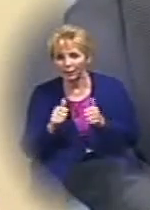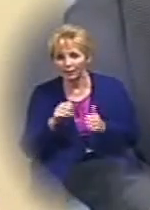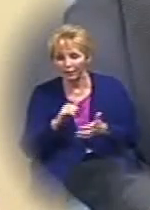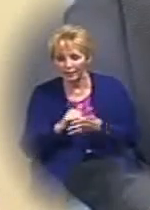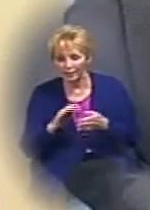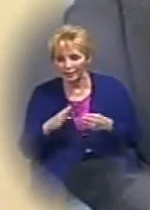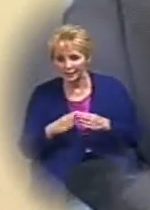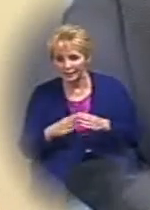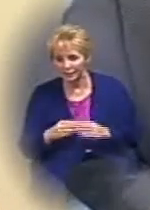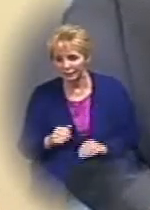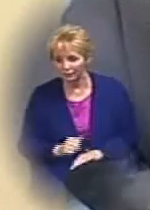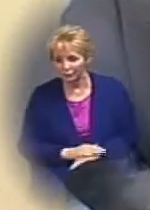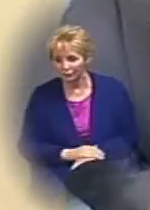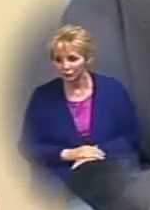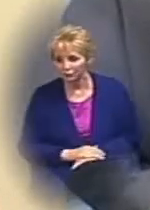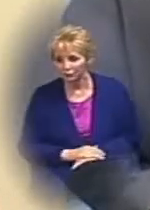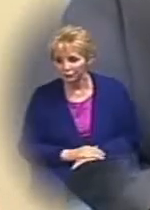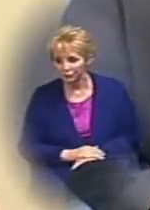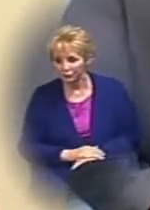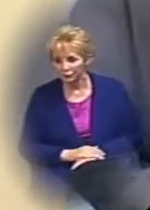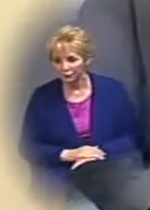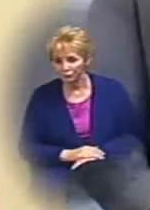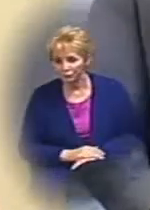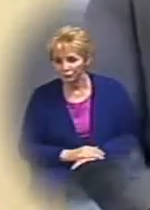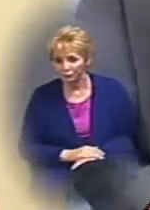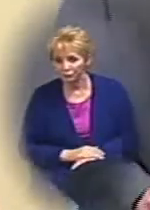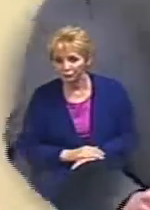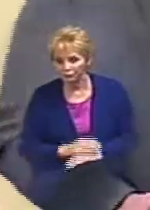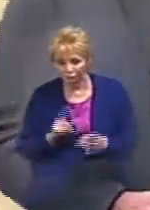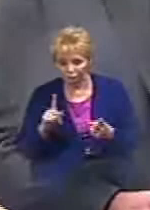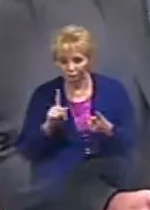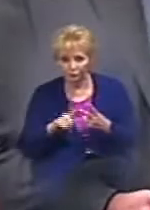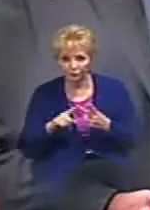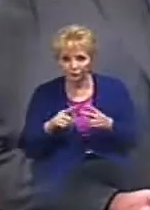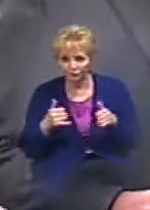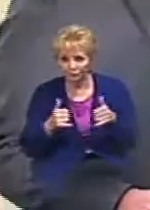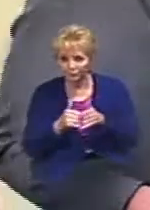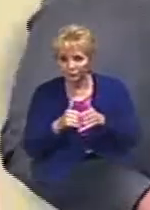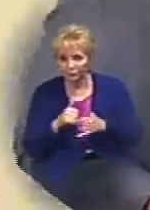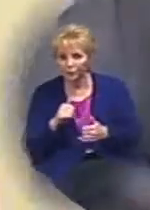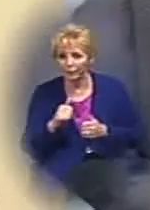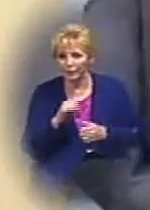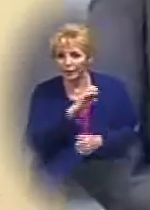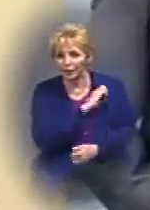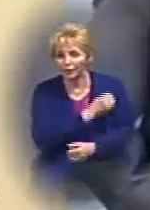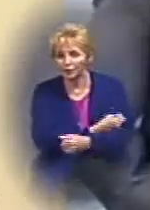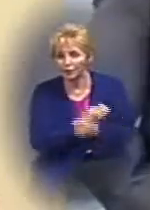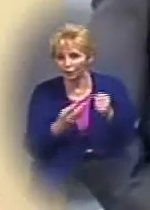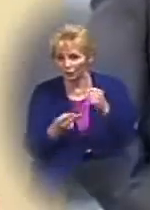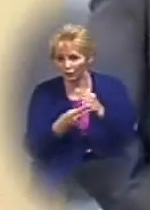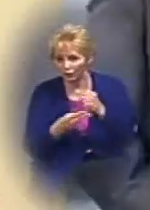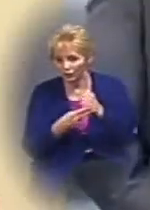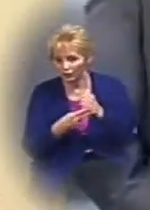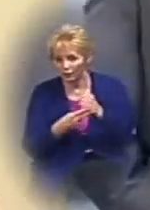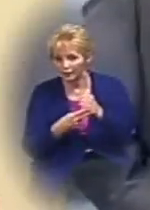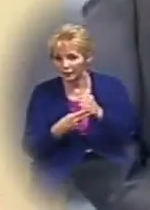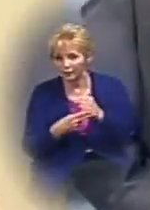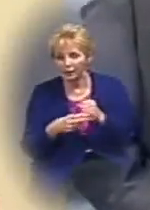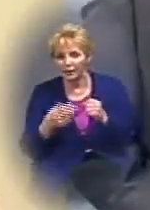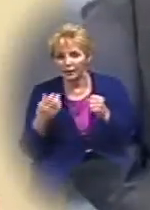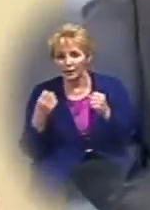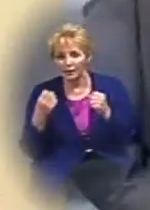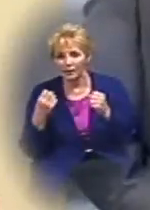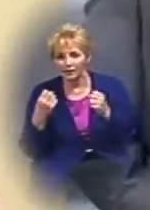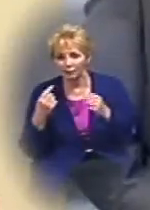city. The second area of award is in the energy efficiency area. Energy efficiency takes many